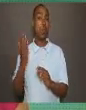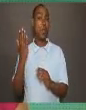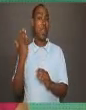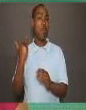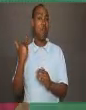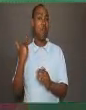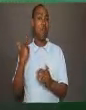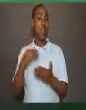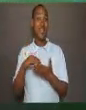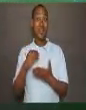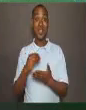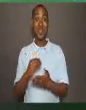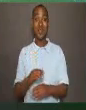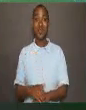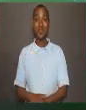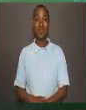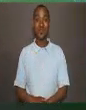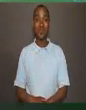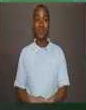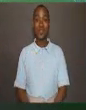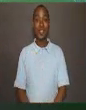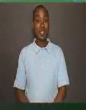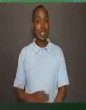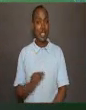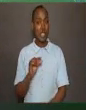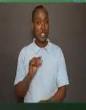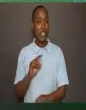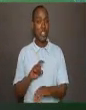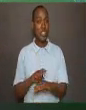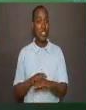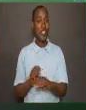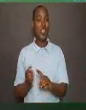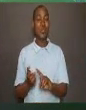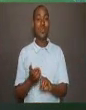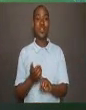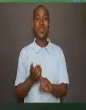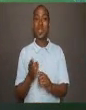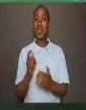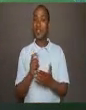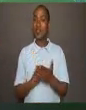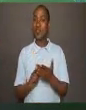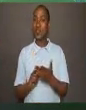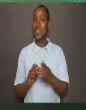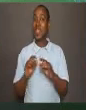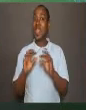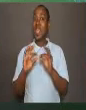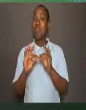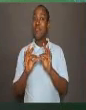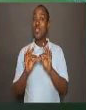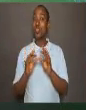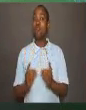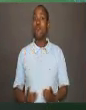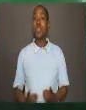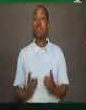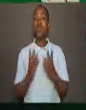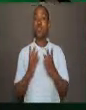previous unit? Please take a few minutes to write down the definition of